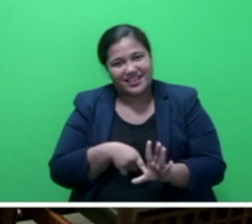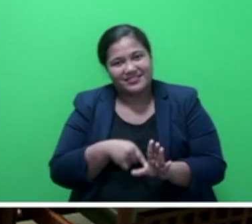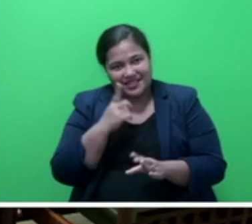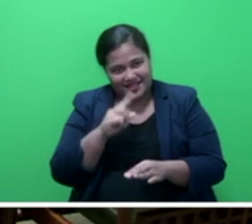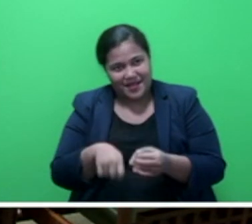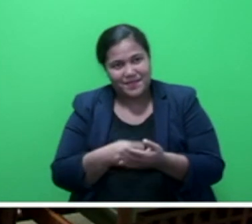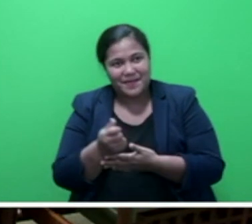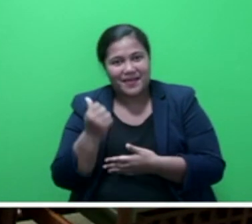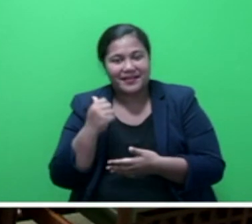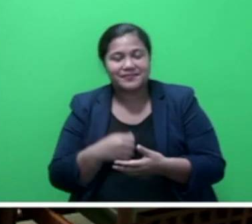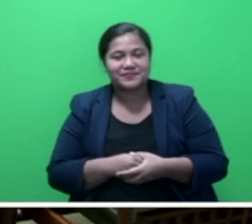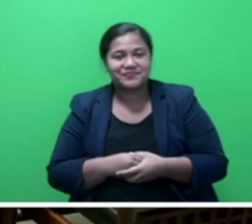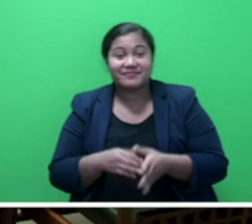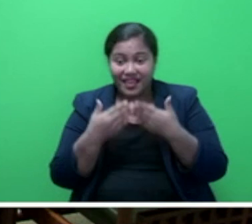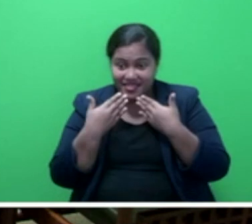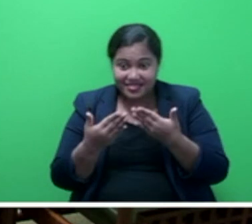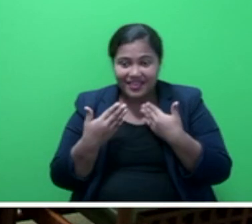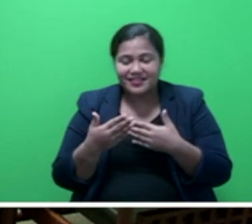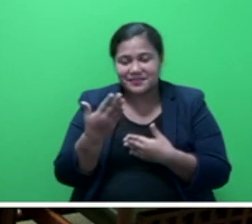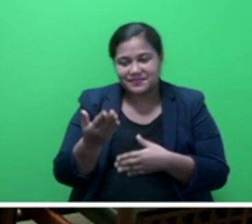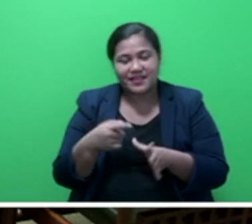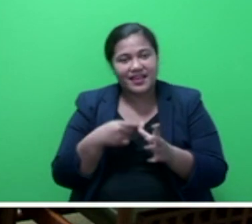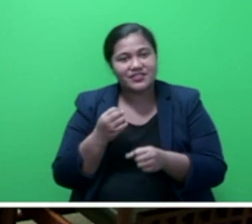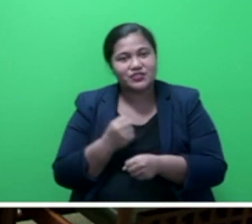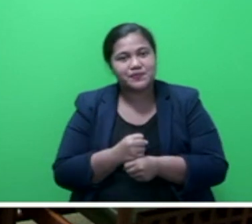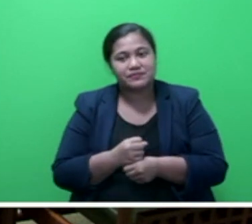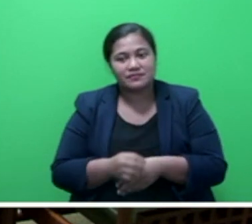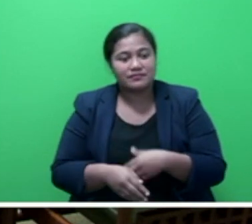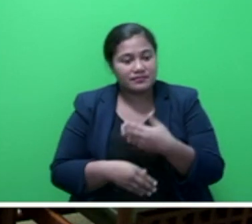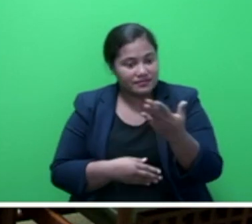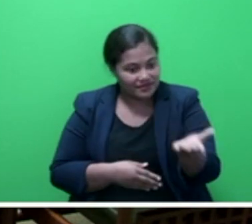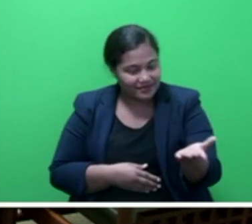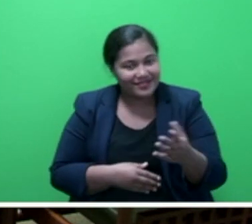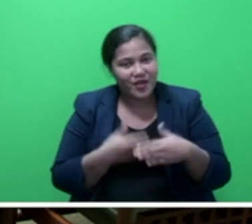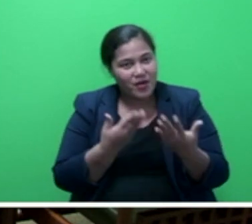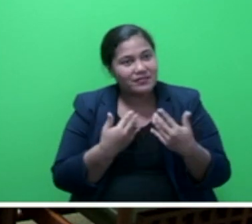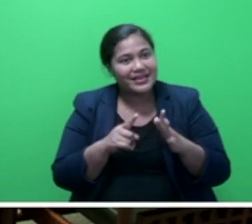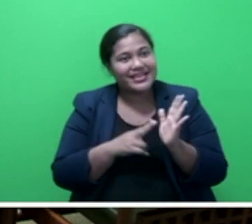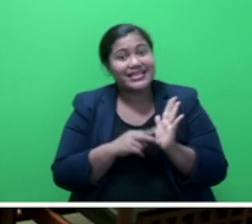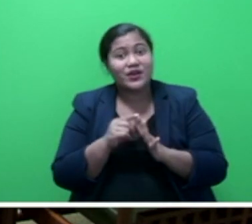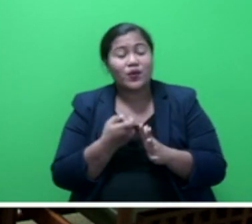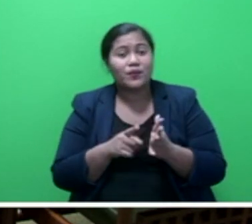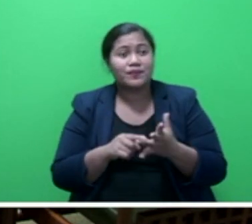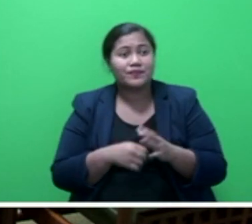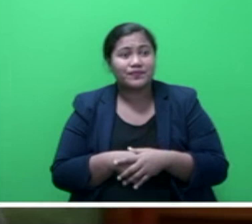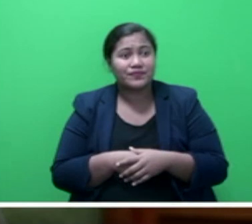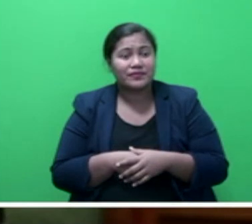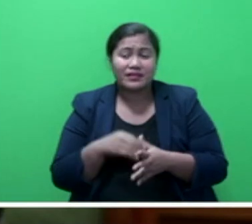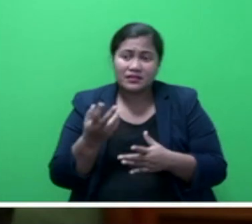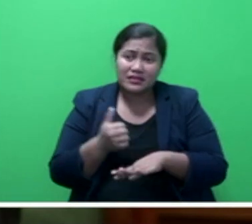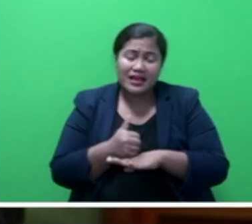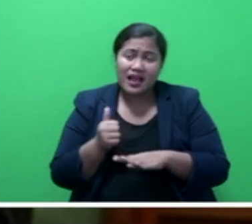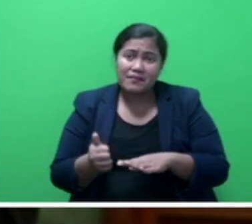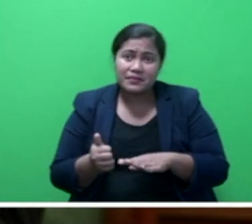thank the Honourable Attorney General. Honourable Nicola Waikula, you have the floor, sir. Will the government be using any of this